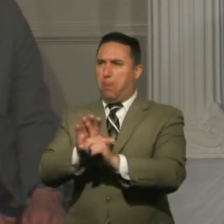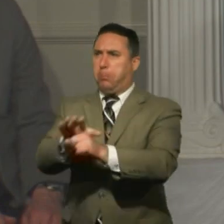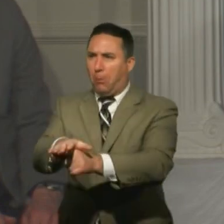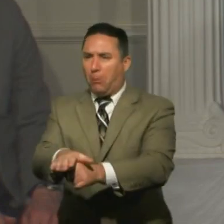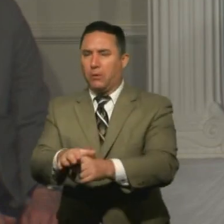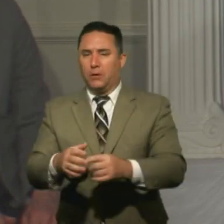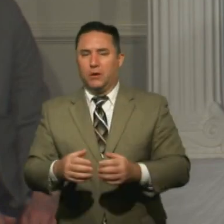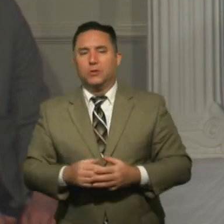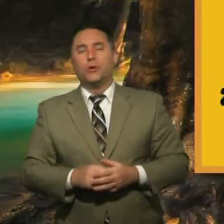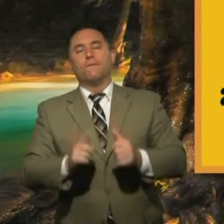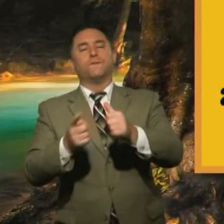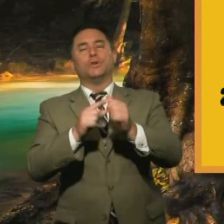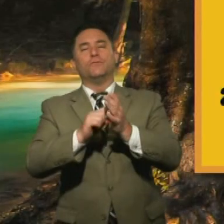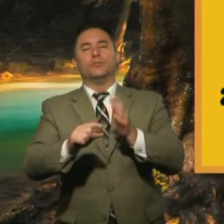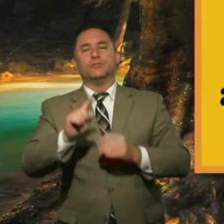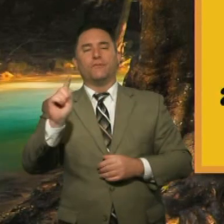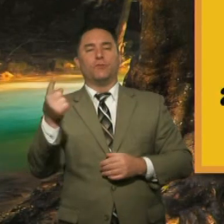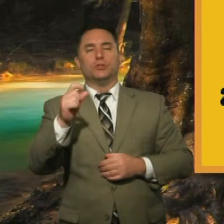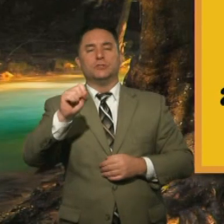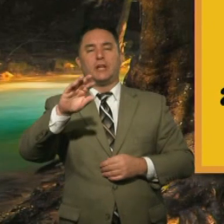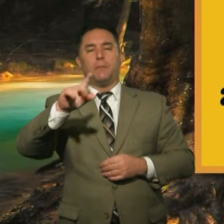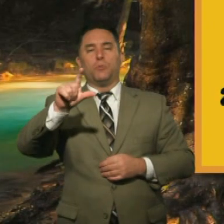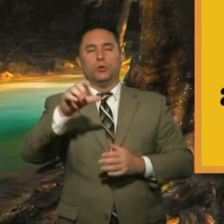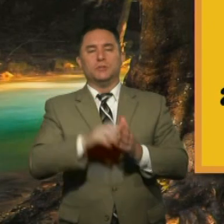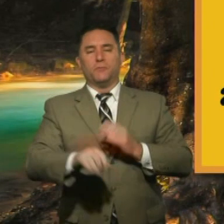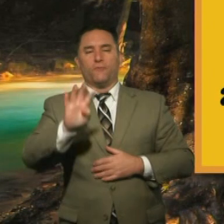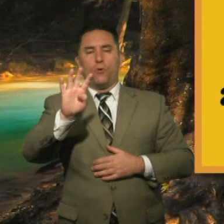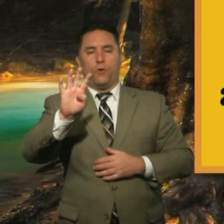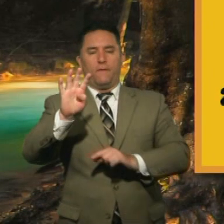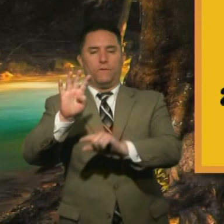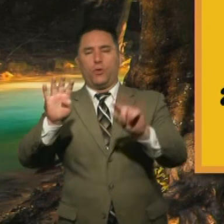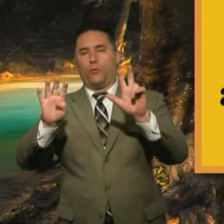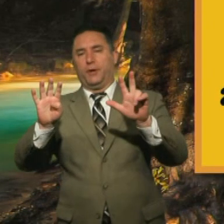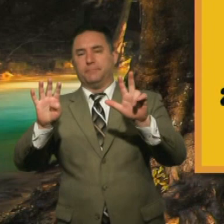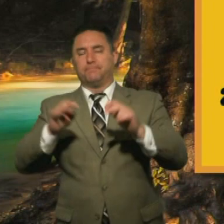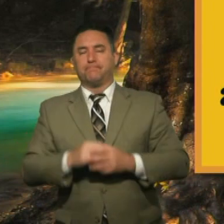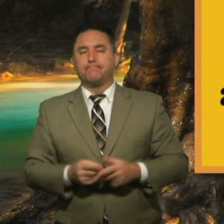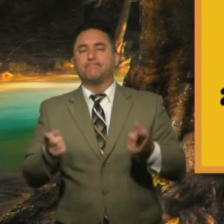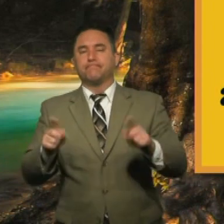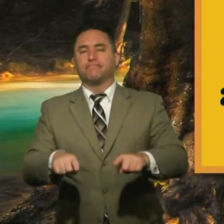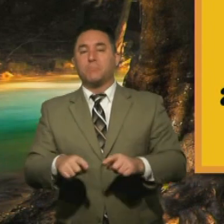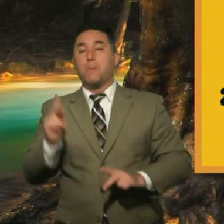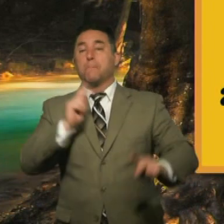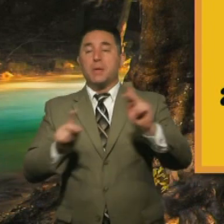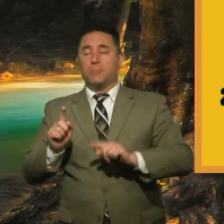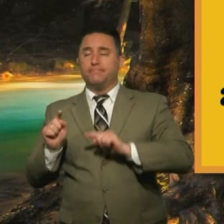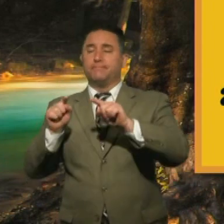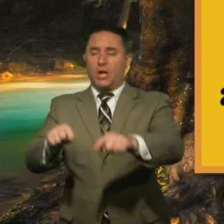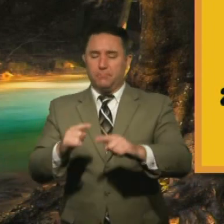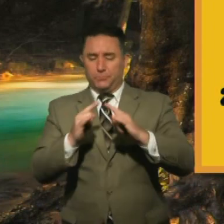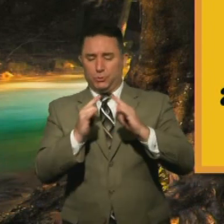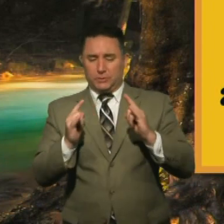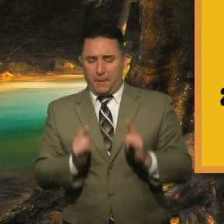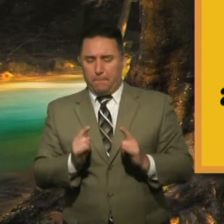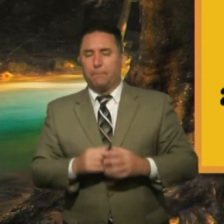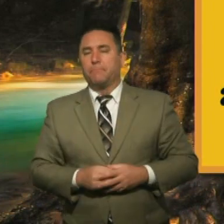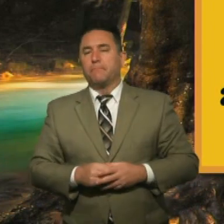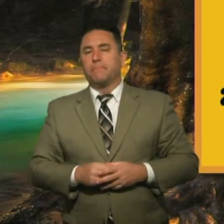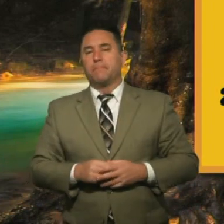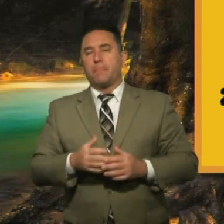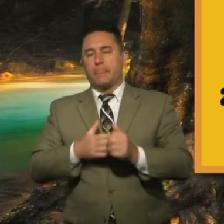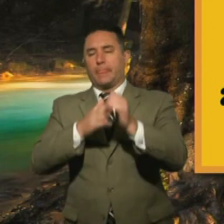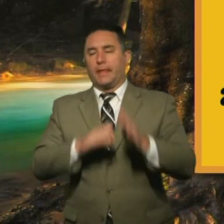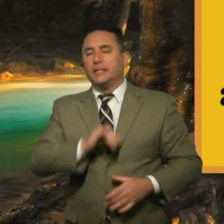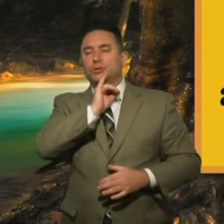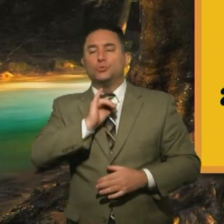take. So let's go to the first verse. 1 Samuel chapter 4, verse 3. And the people were come into the camp. The elders of